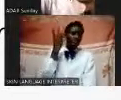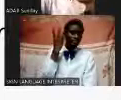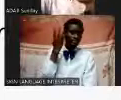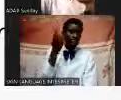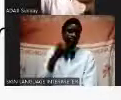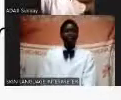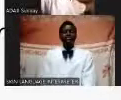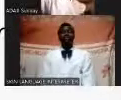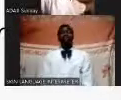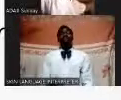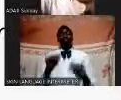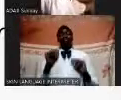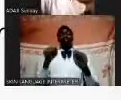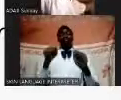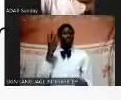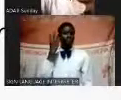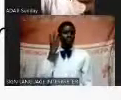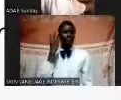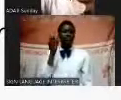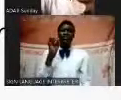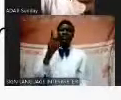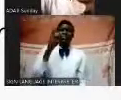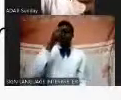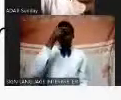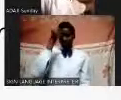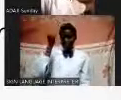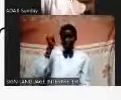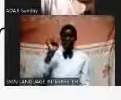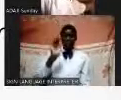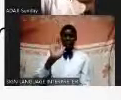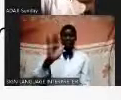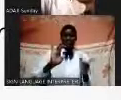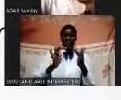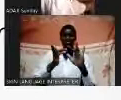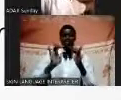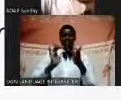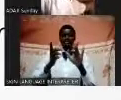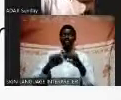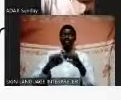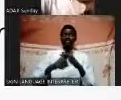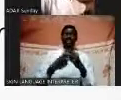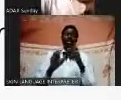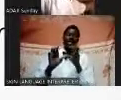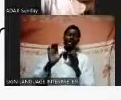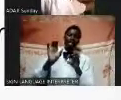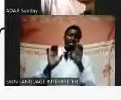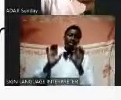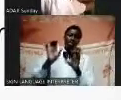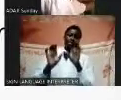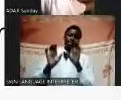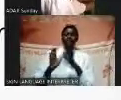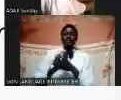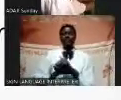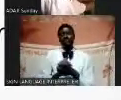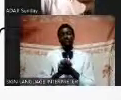you. Okay, because my internet is beginning to buzz. No, ma, we can hear you. Okay, great.